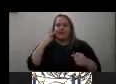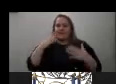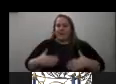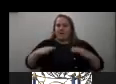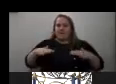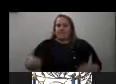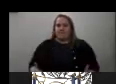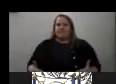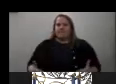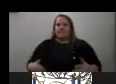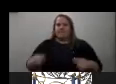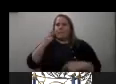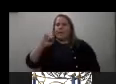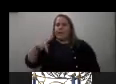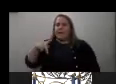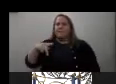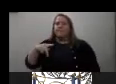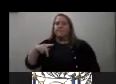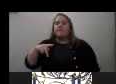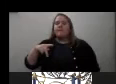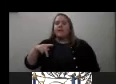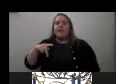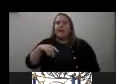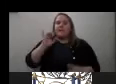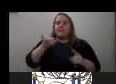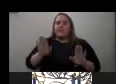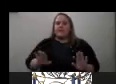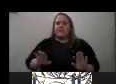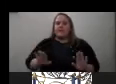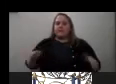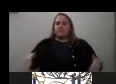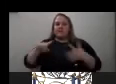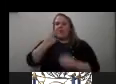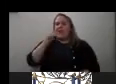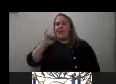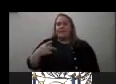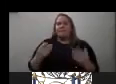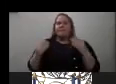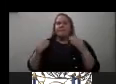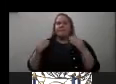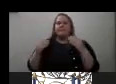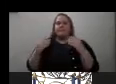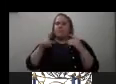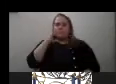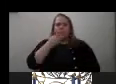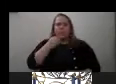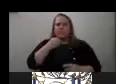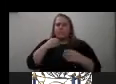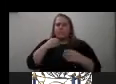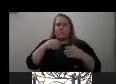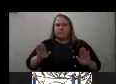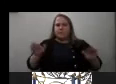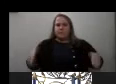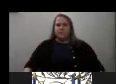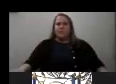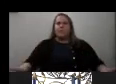to the hip, and the tutu really starts at the hips, giving a beautiful line to the waist of the